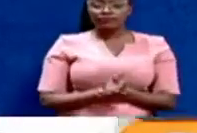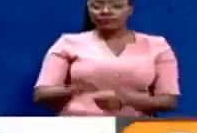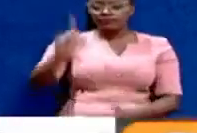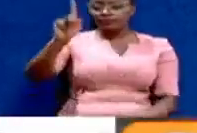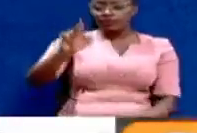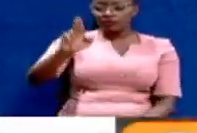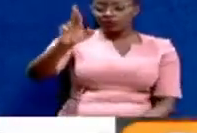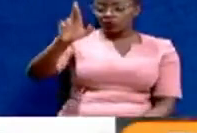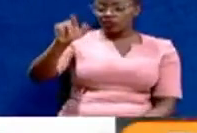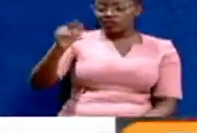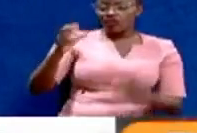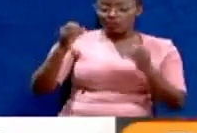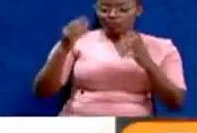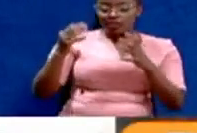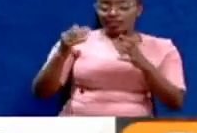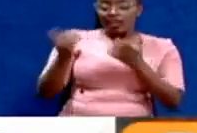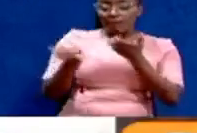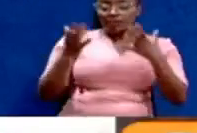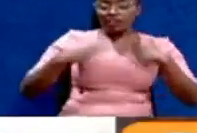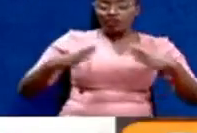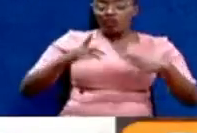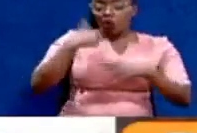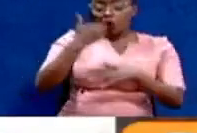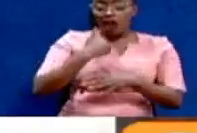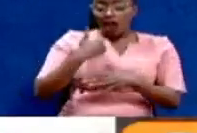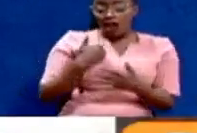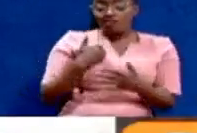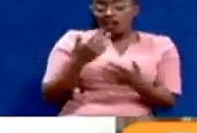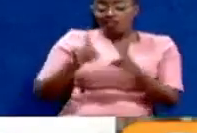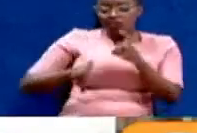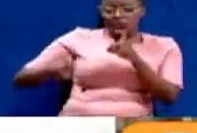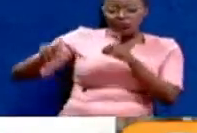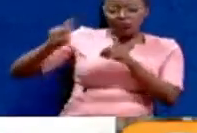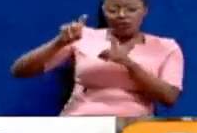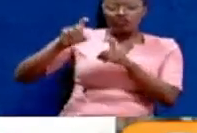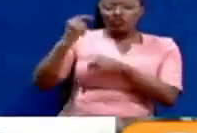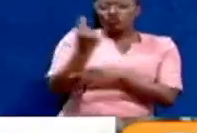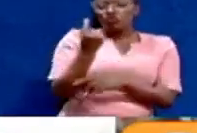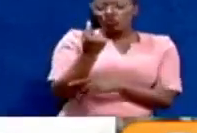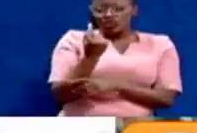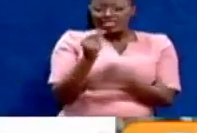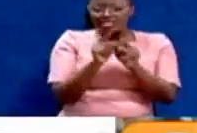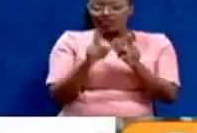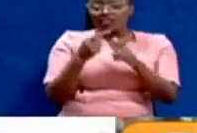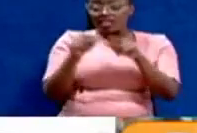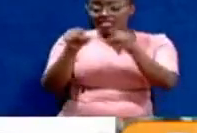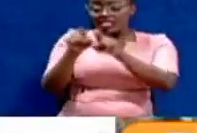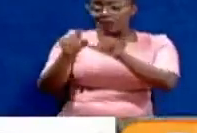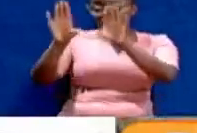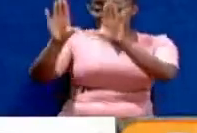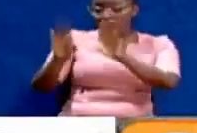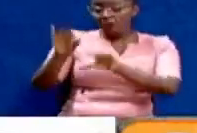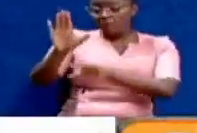Kuria says most traders have depleted the stocks. Those who still have them have hiked their prices, and it's only a matter of days before they too run